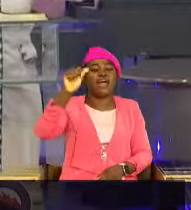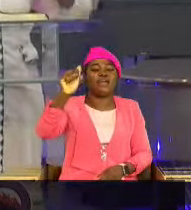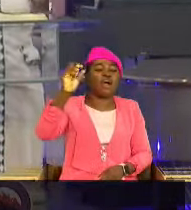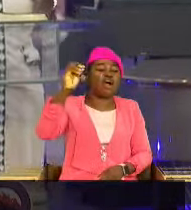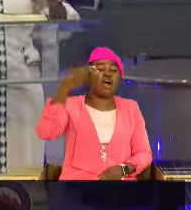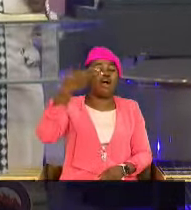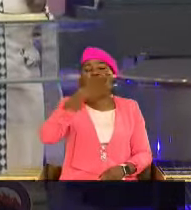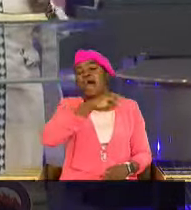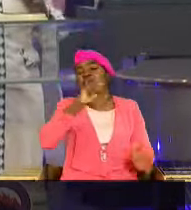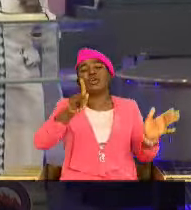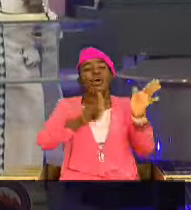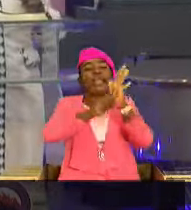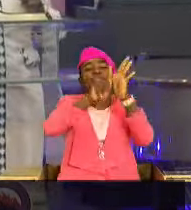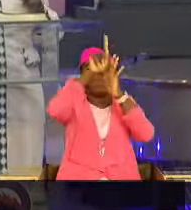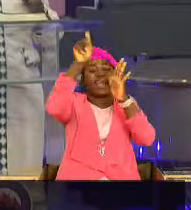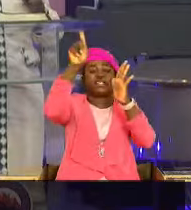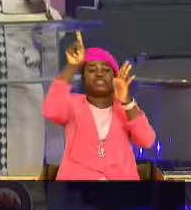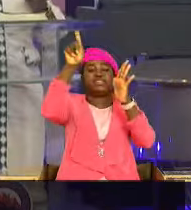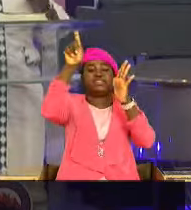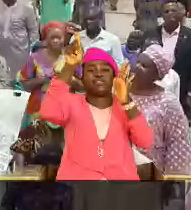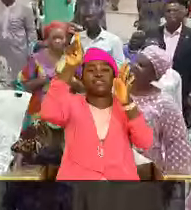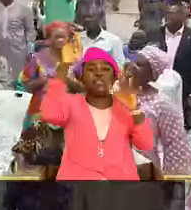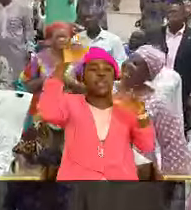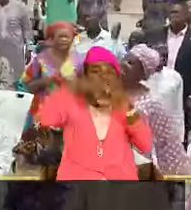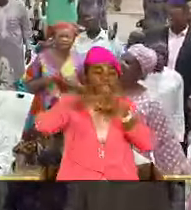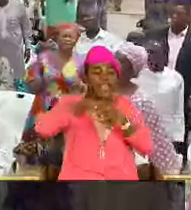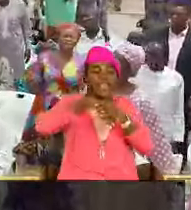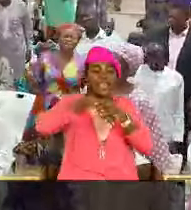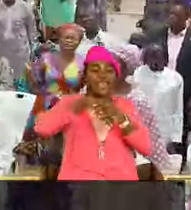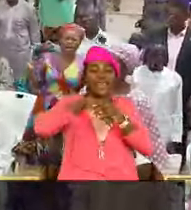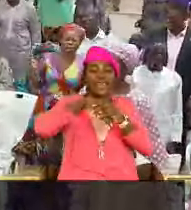Goliath in charge of my